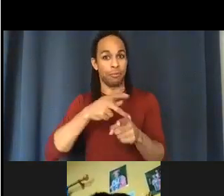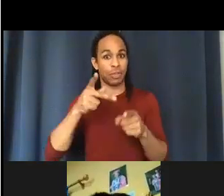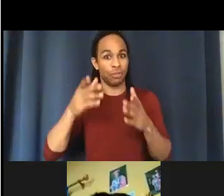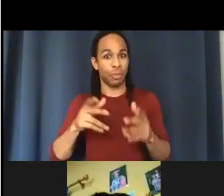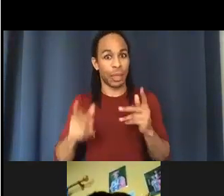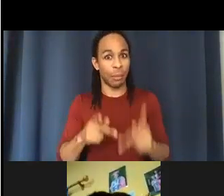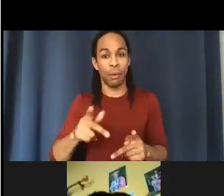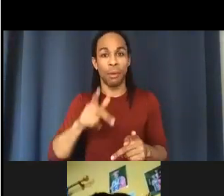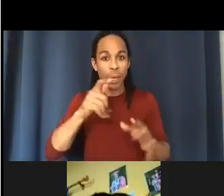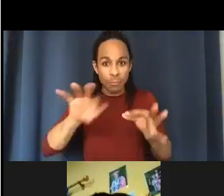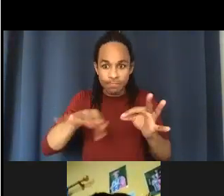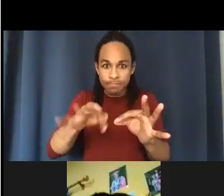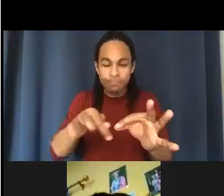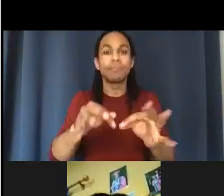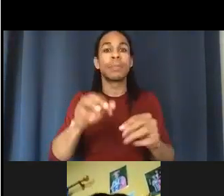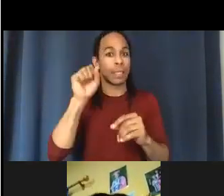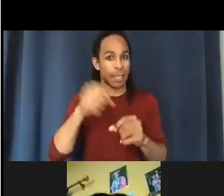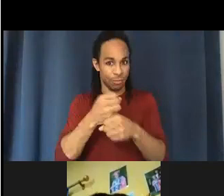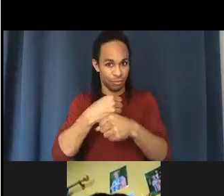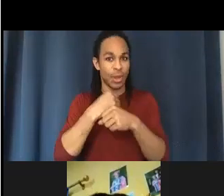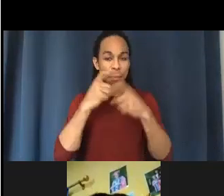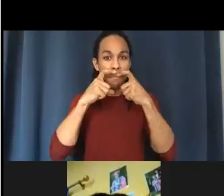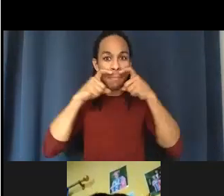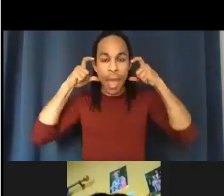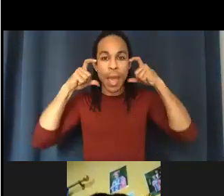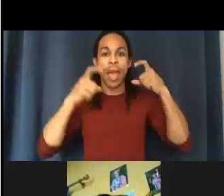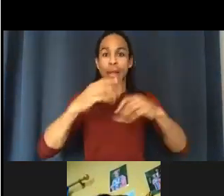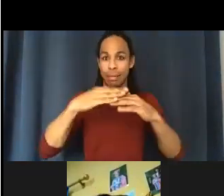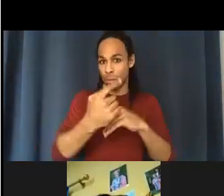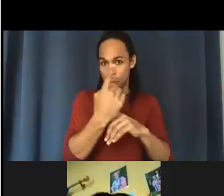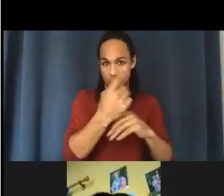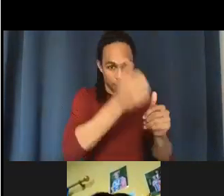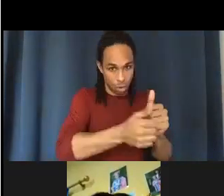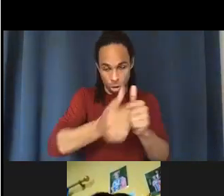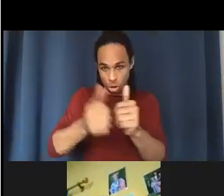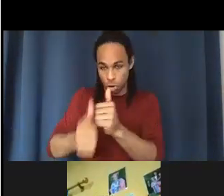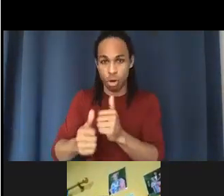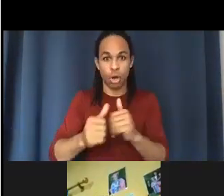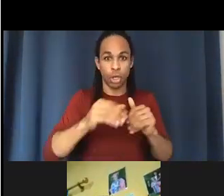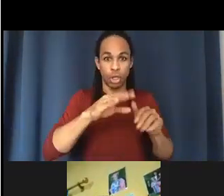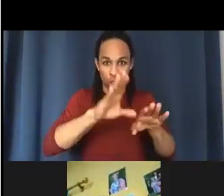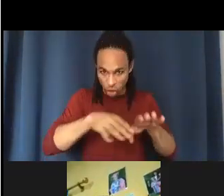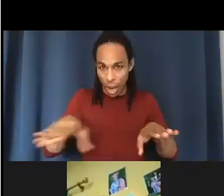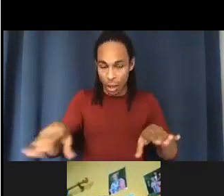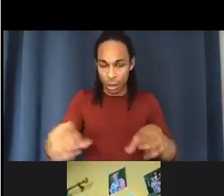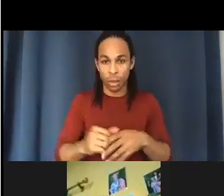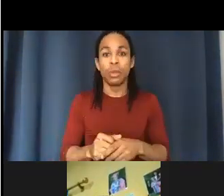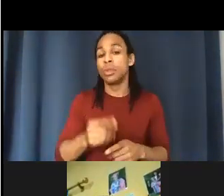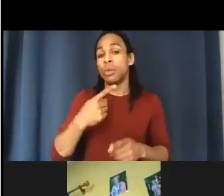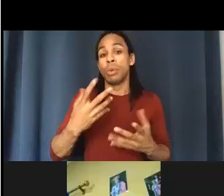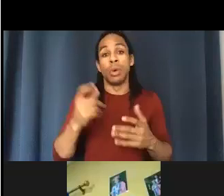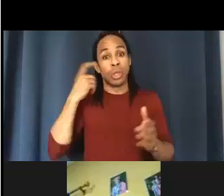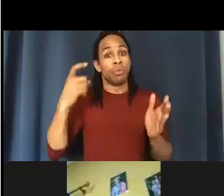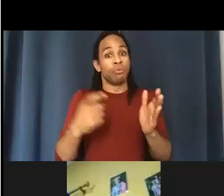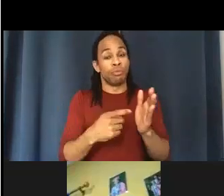areas across the country. We've already done a lot. So we're also reaching out to a lot of people over here to see how best we